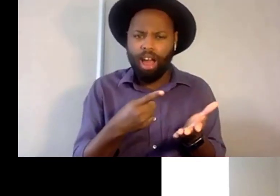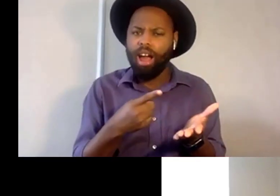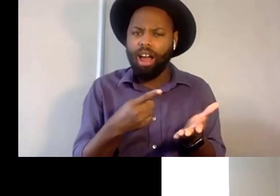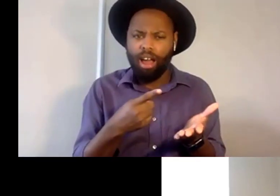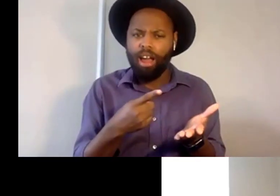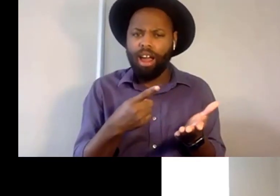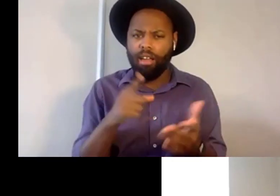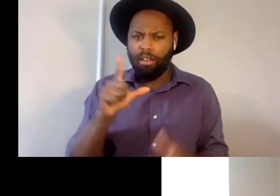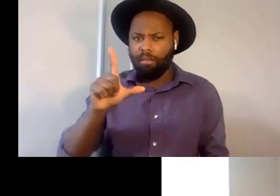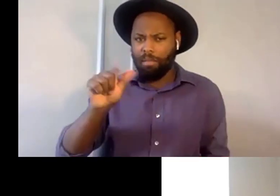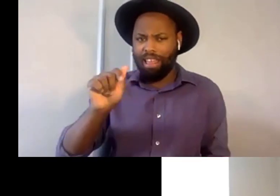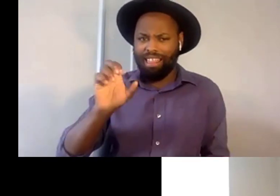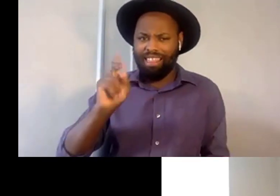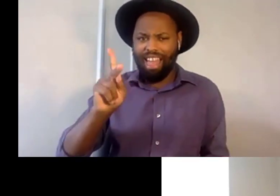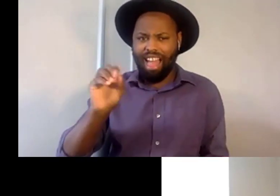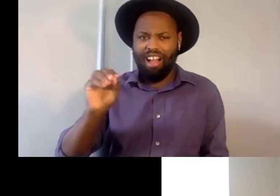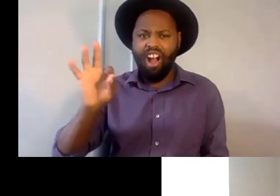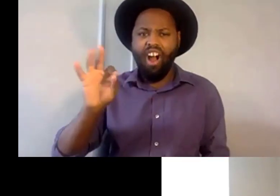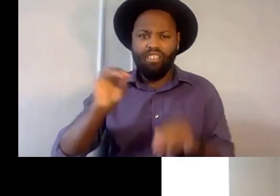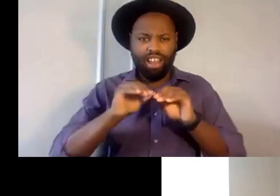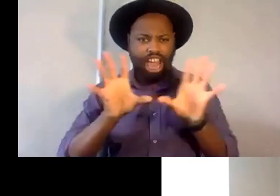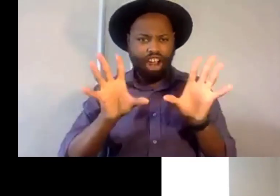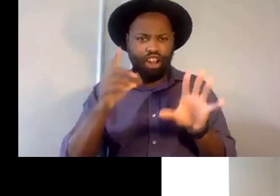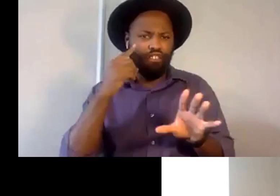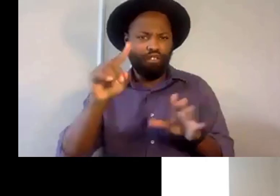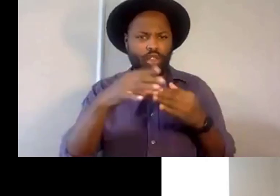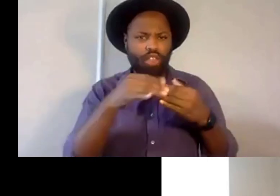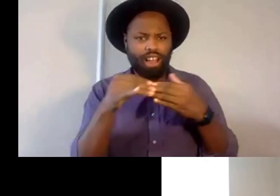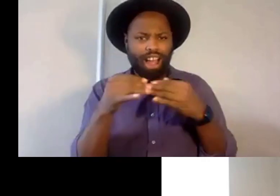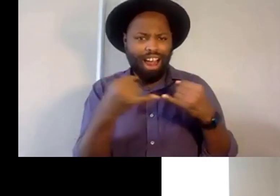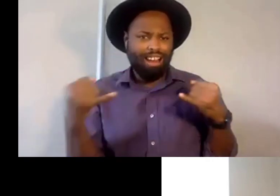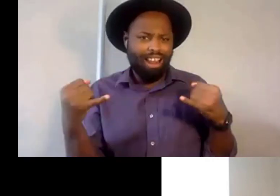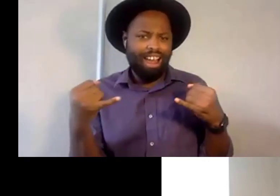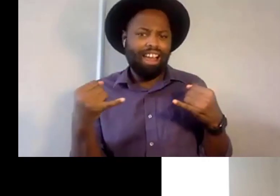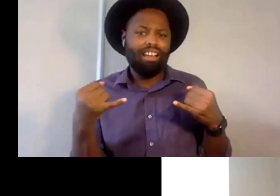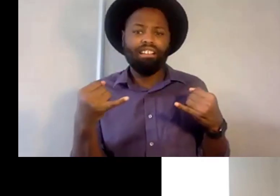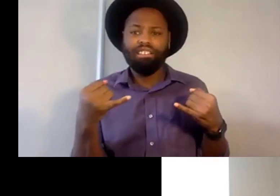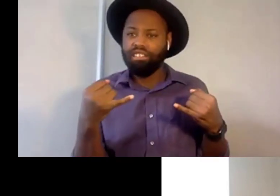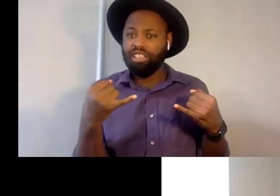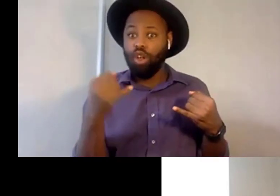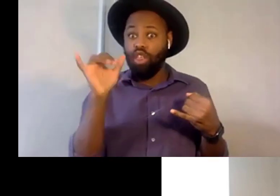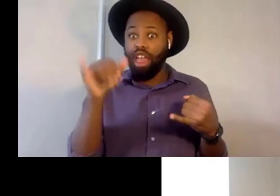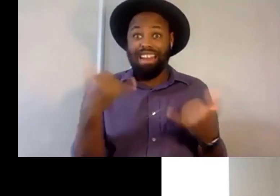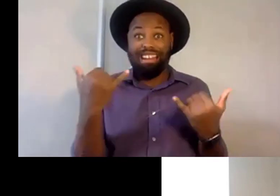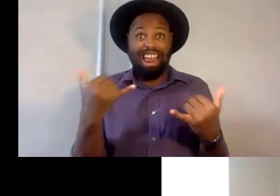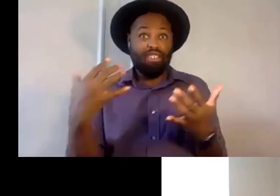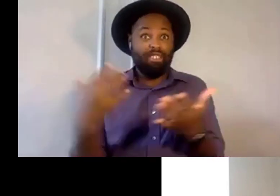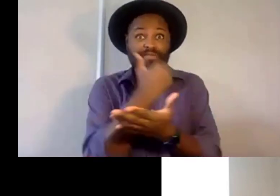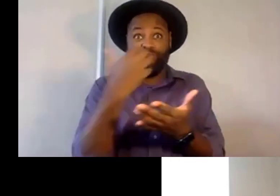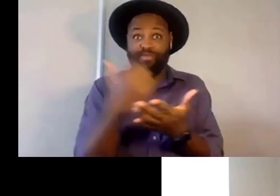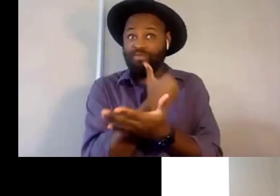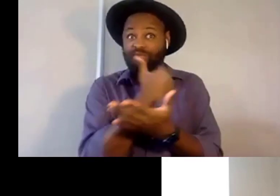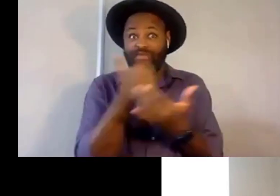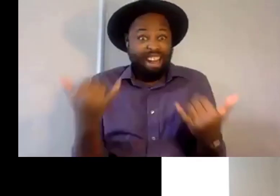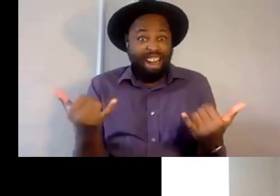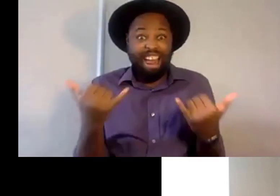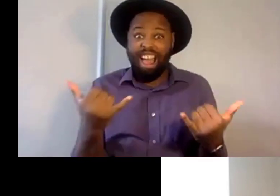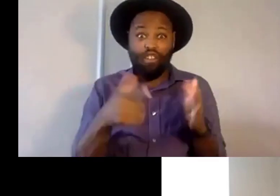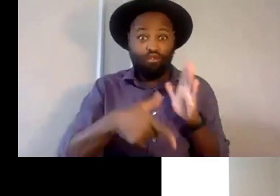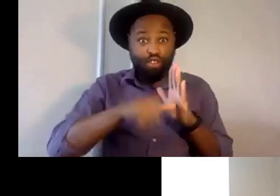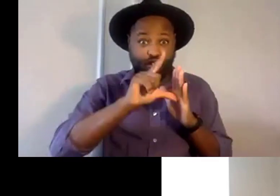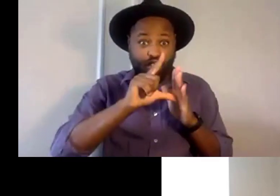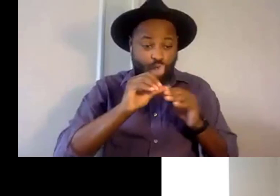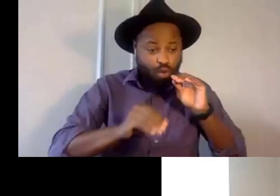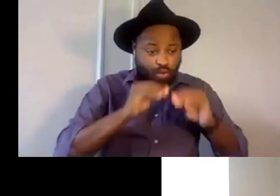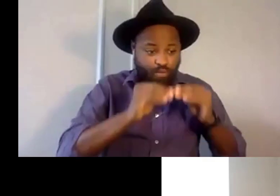lack of clarity to those guidelines, and that could be another thing that you can actually do right now before you even hire people. Just